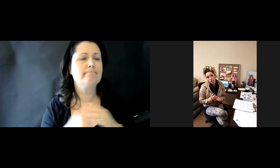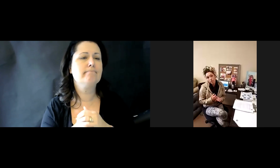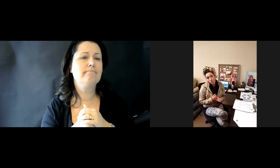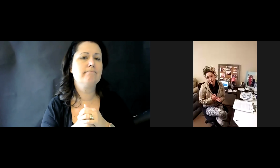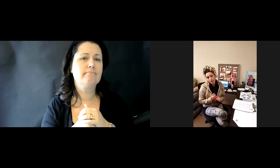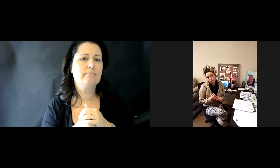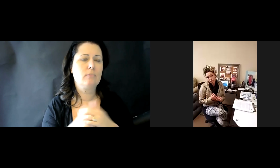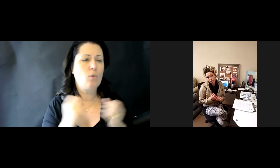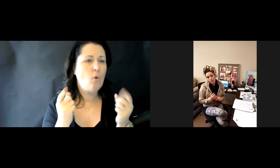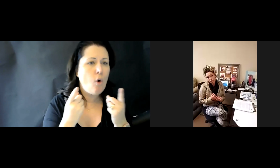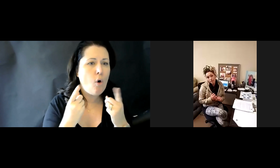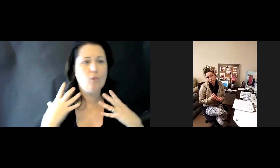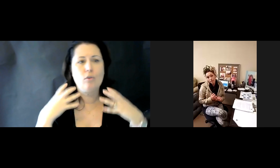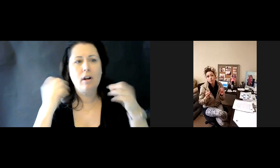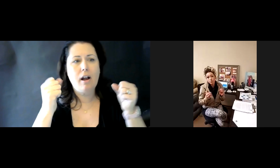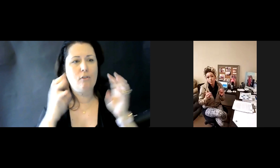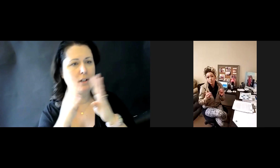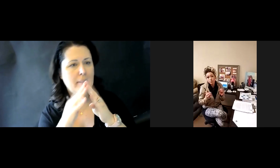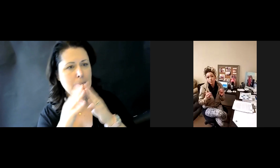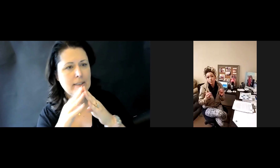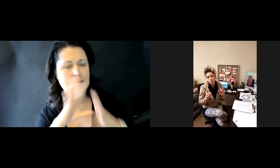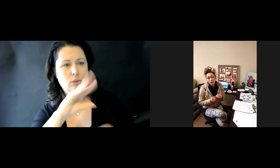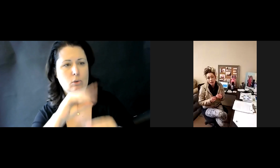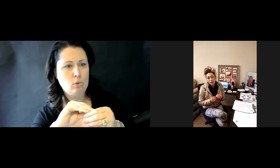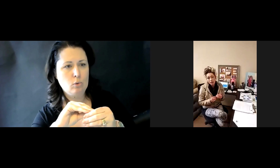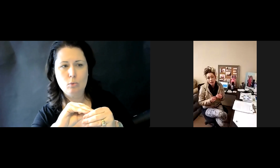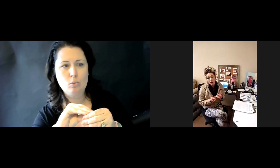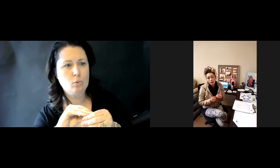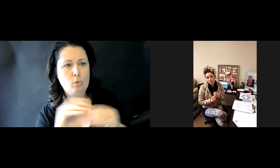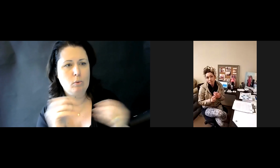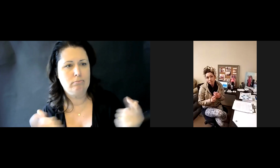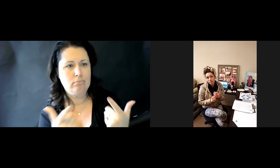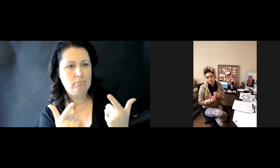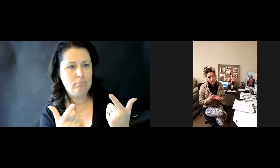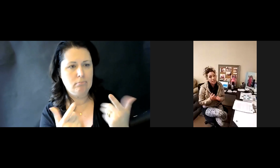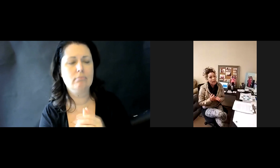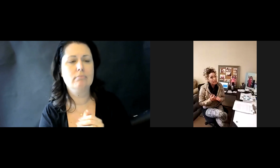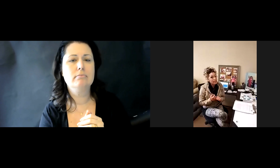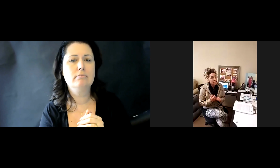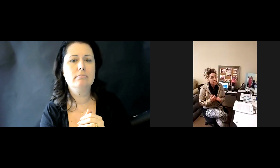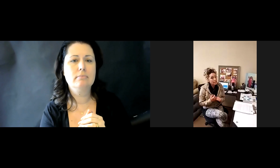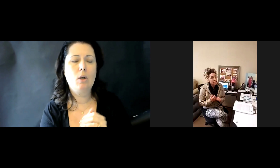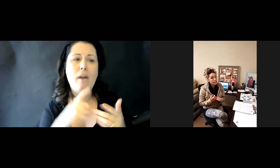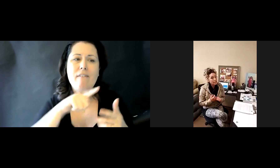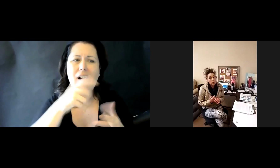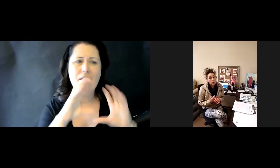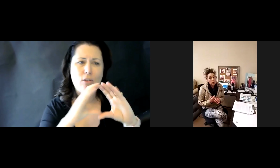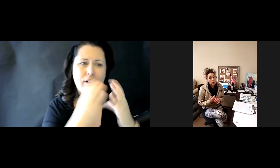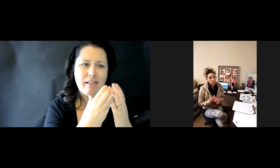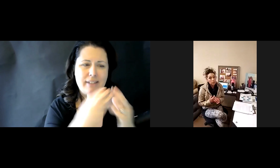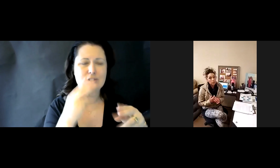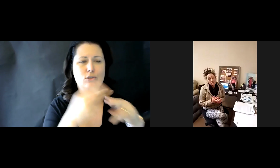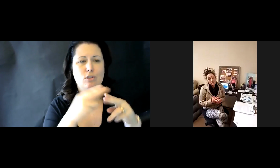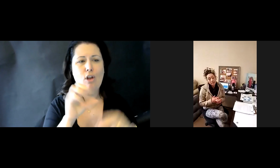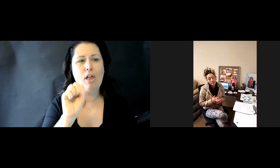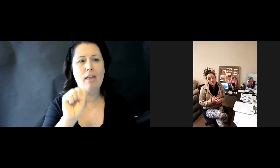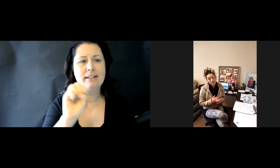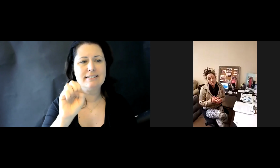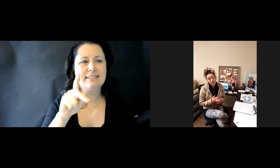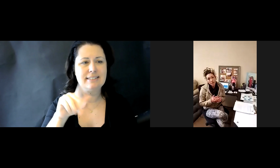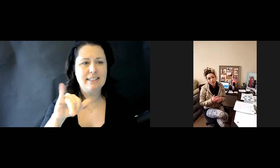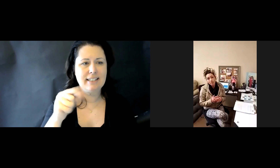all recovery meetings. It's an all-inclusive meeting. We also have seeking safety classes, which works with